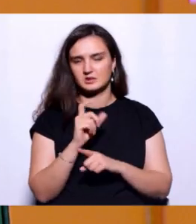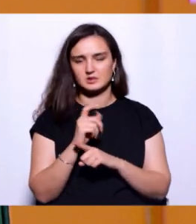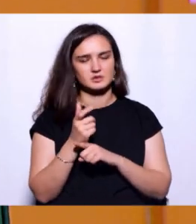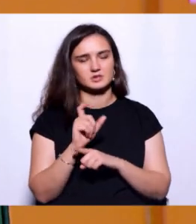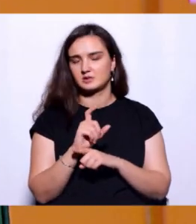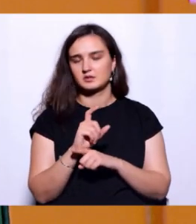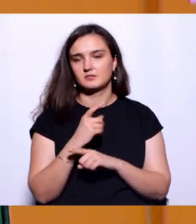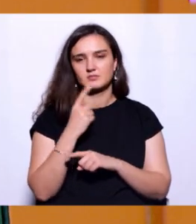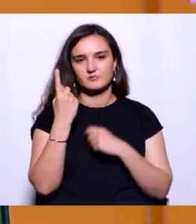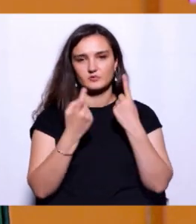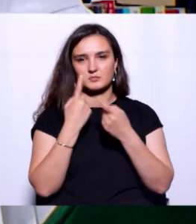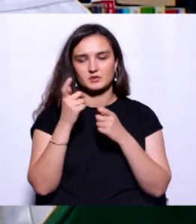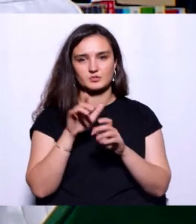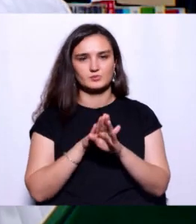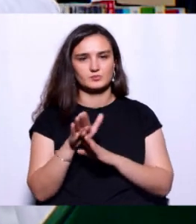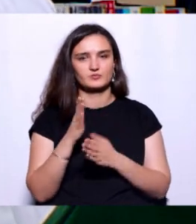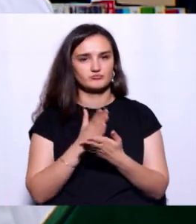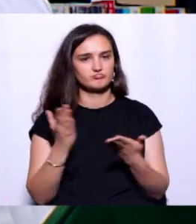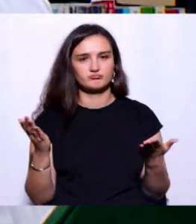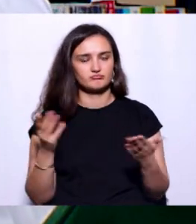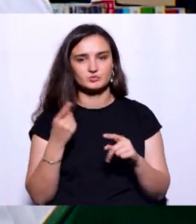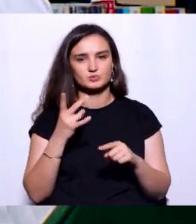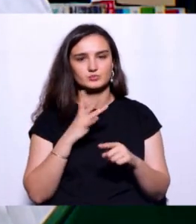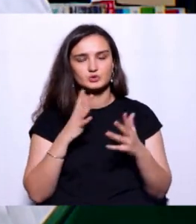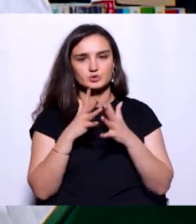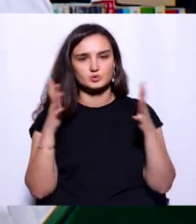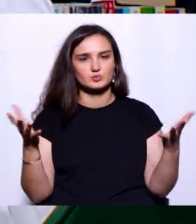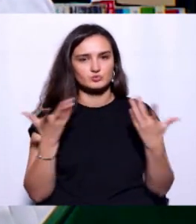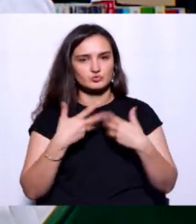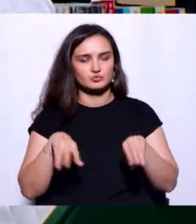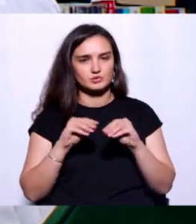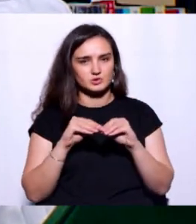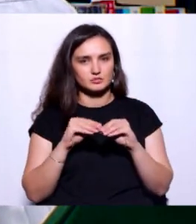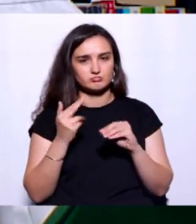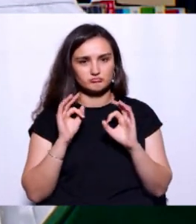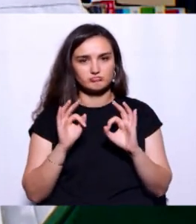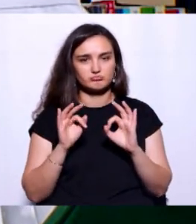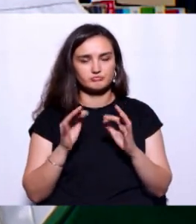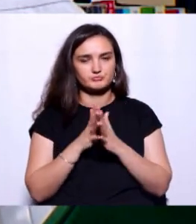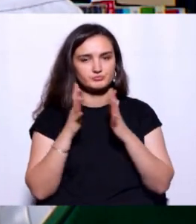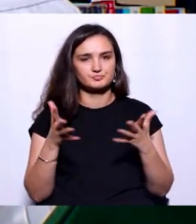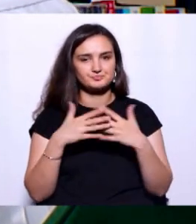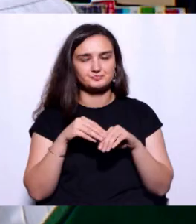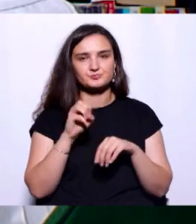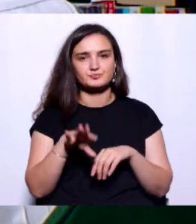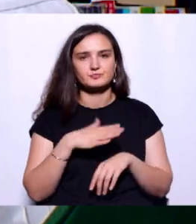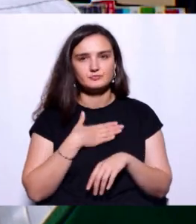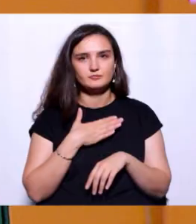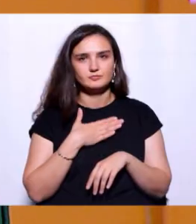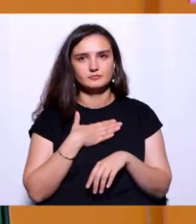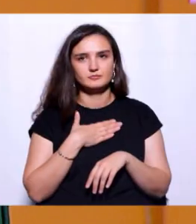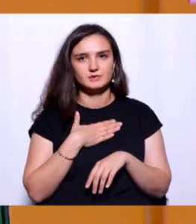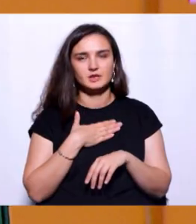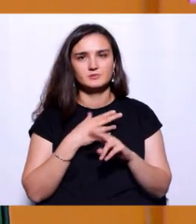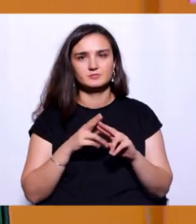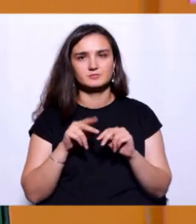very informative, Zach. Yeah. Such a big family. I know, right? Much bigger than my family. Oh,